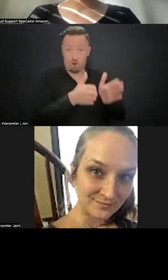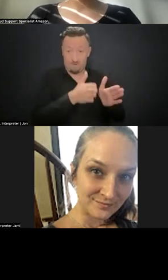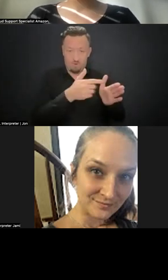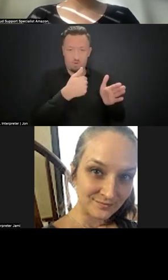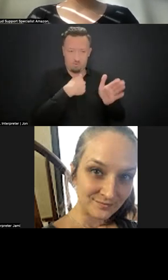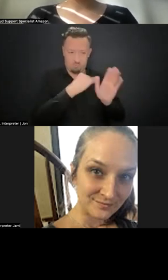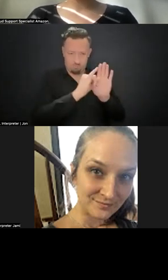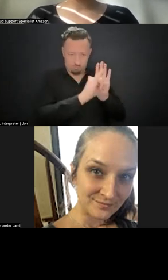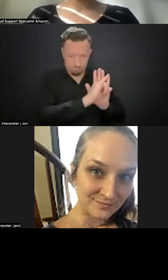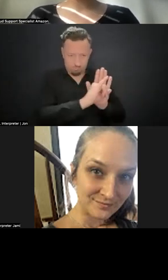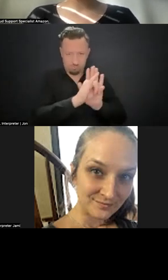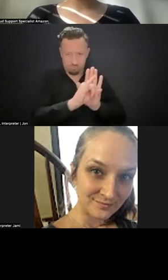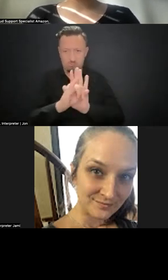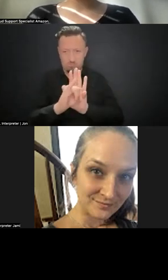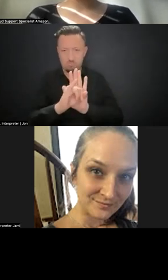we're going to put in.